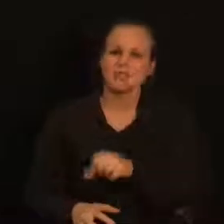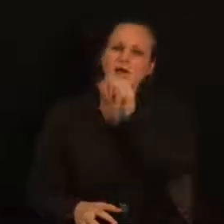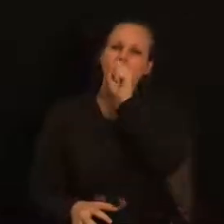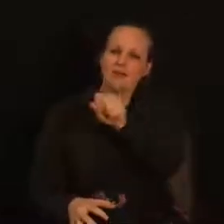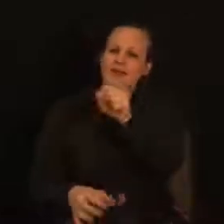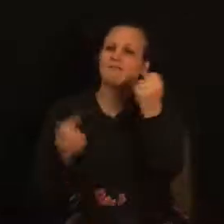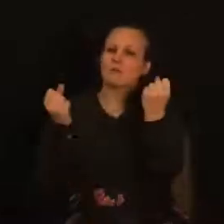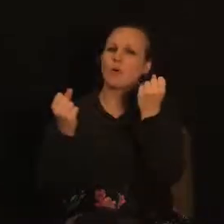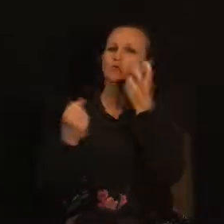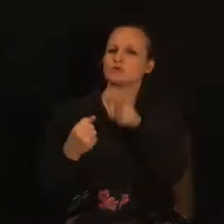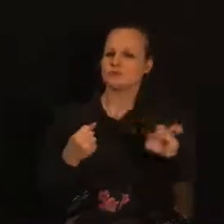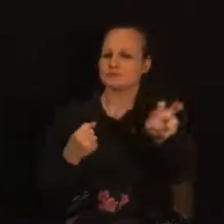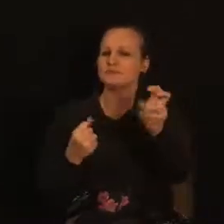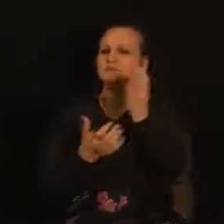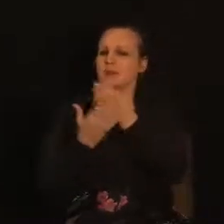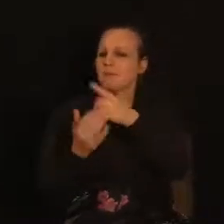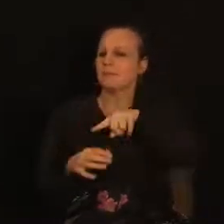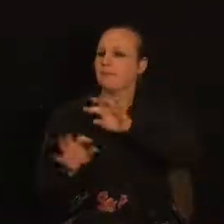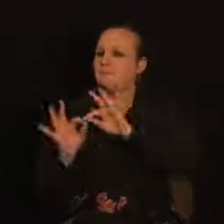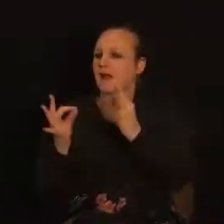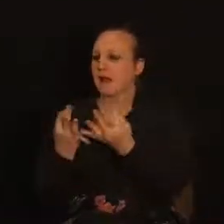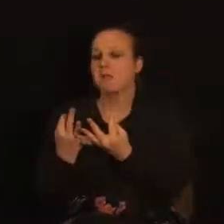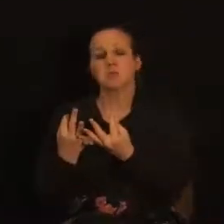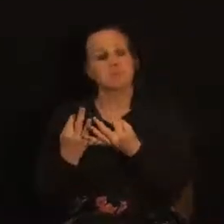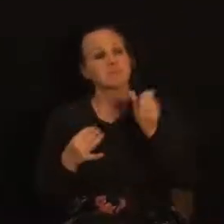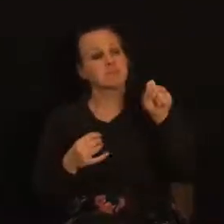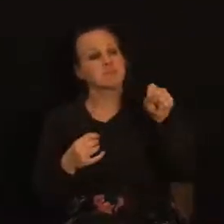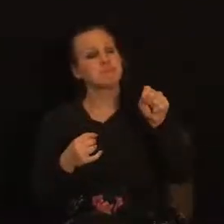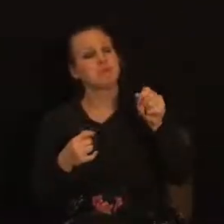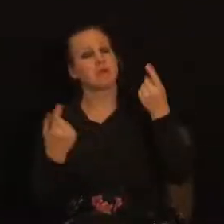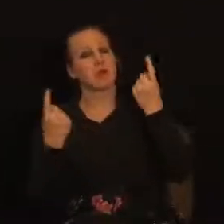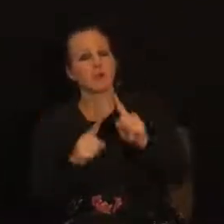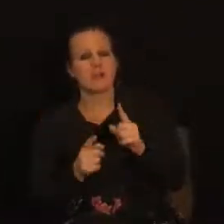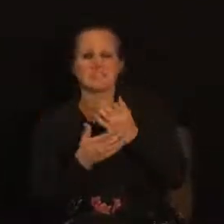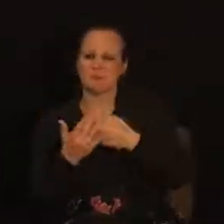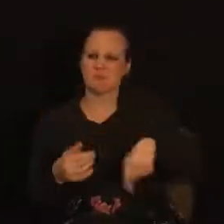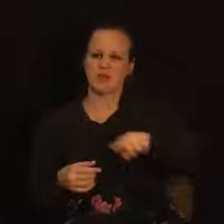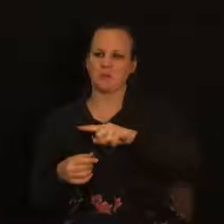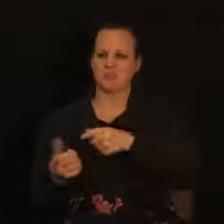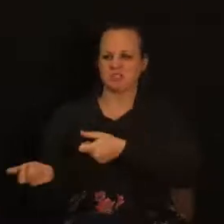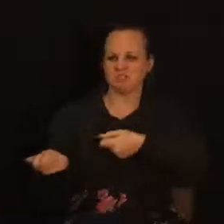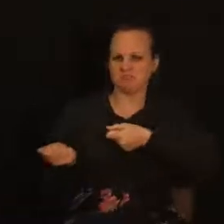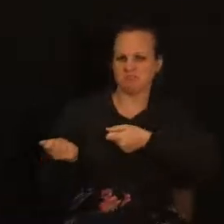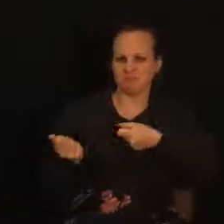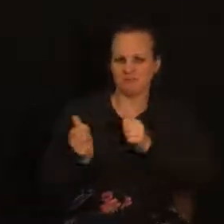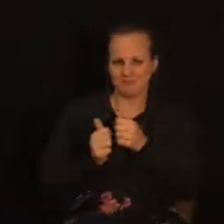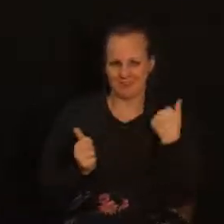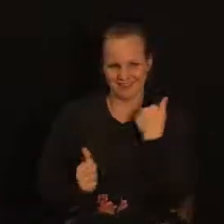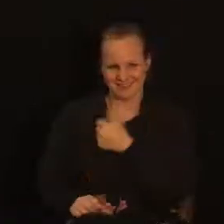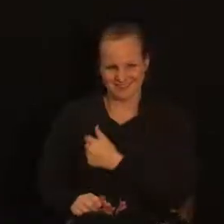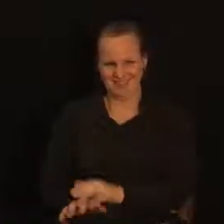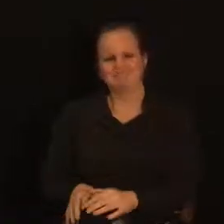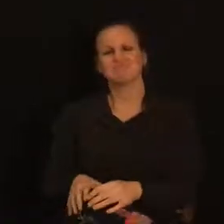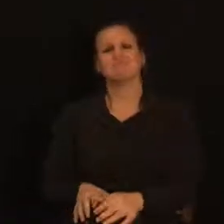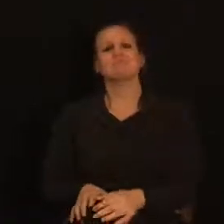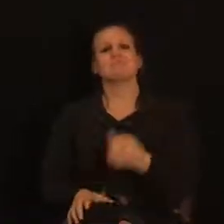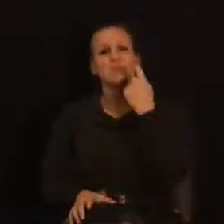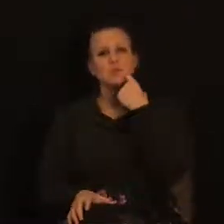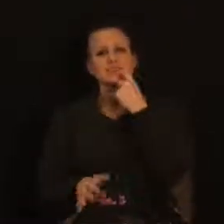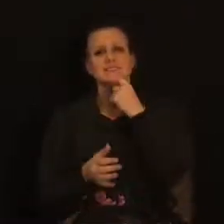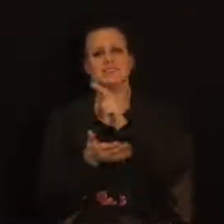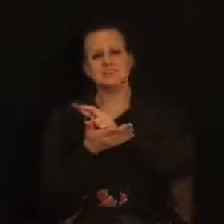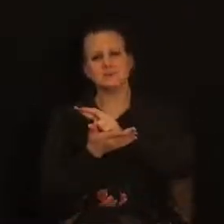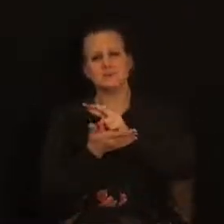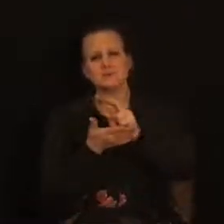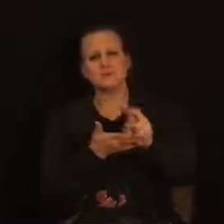on board. Some of them we just drag along. But we recently took one. It was 2 weeks. It was wonderful. And when we got